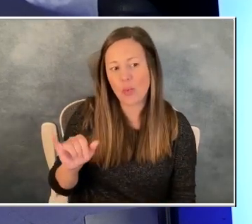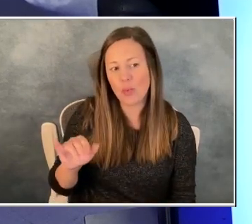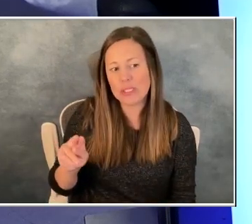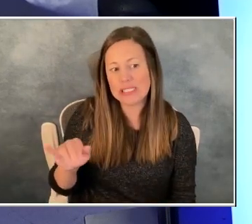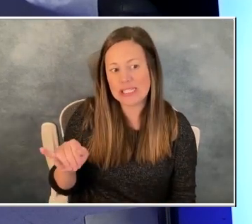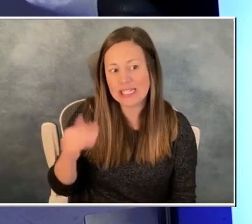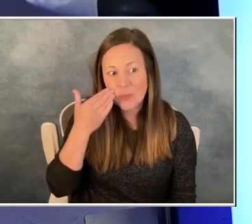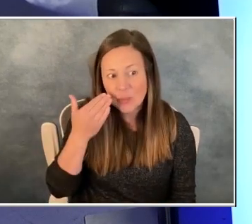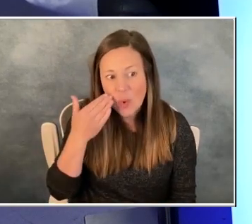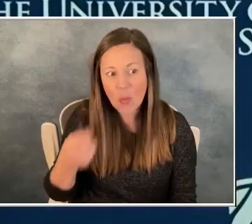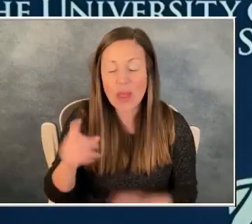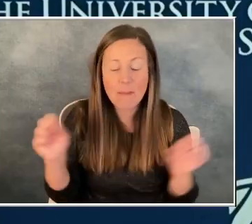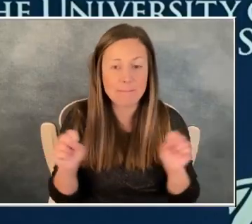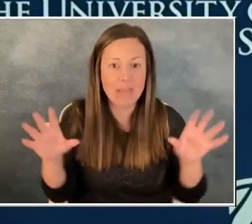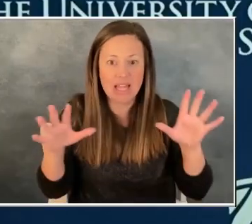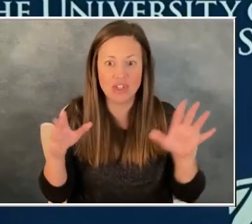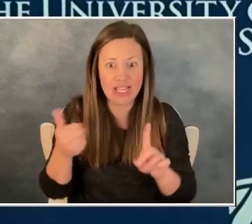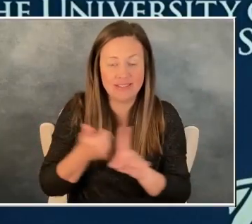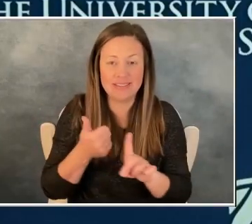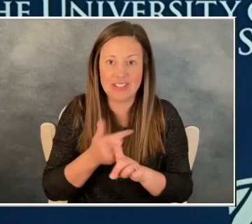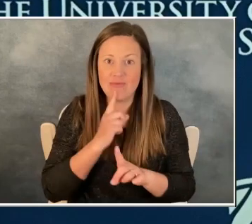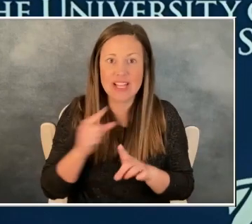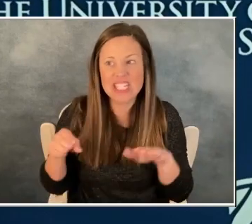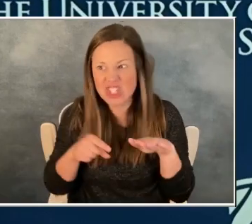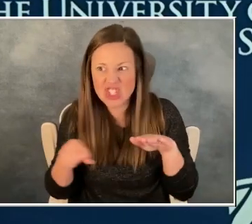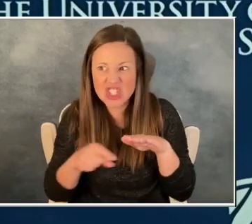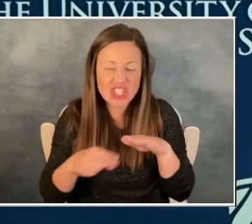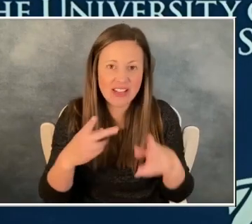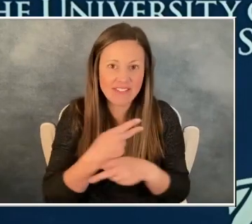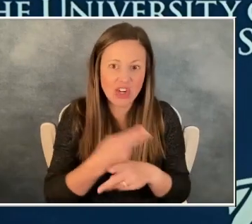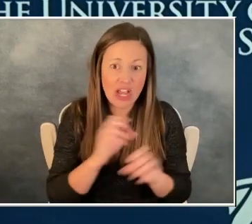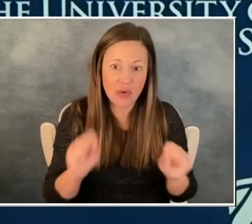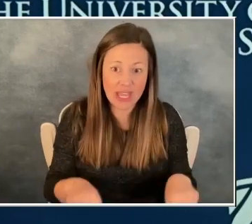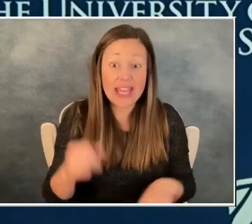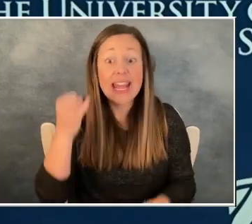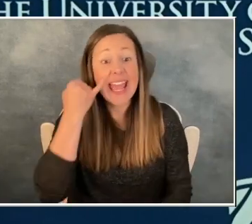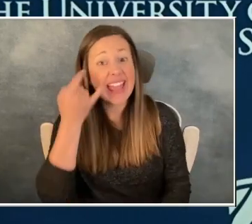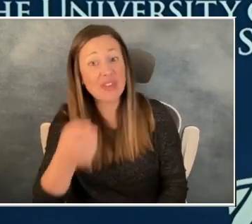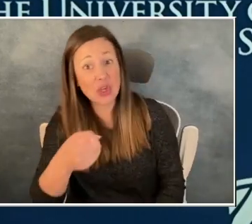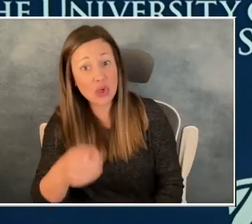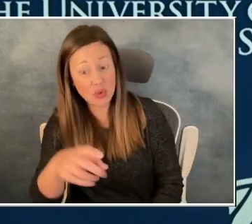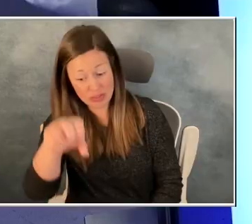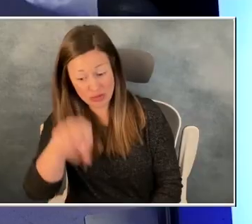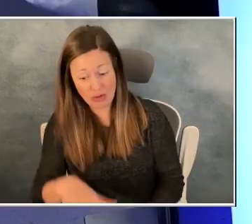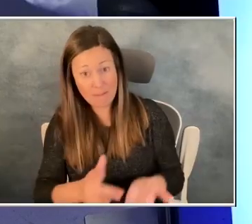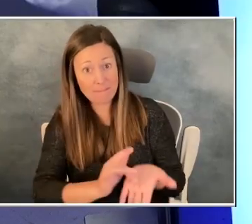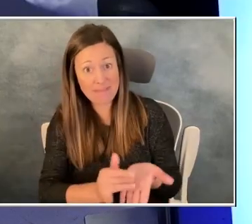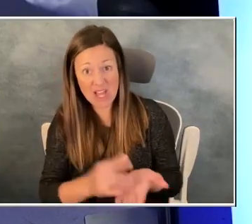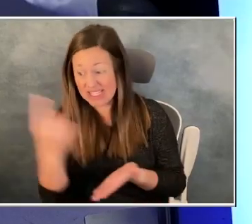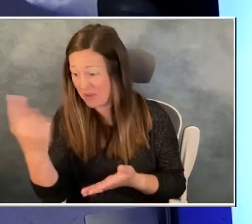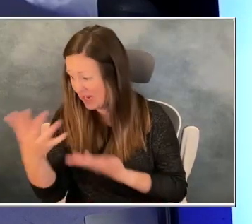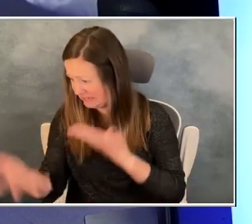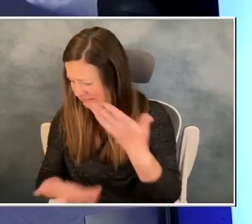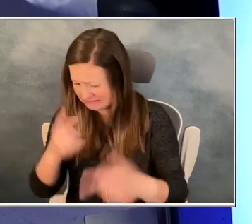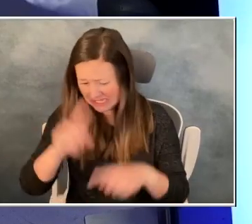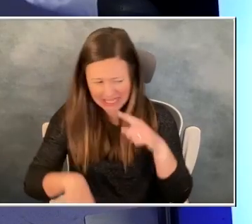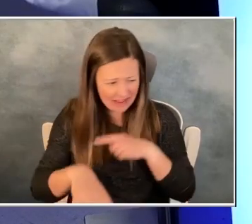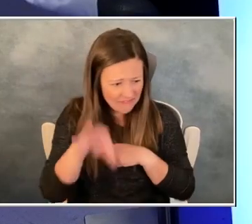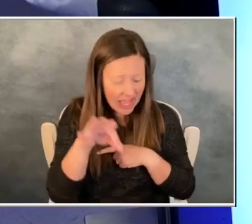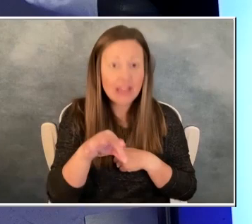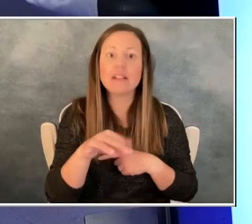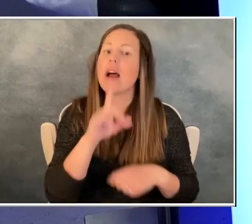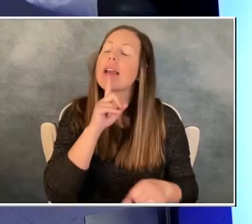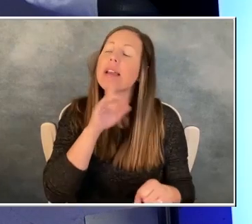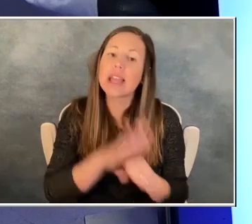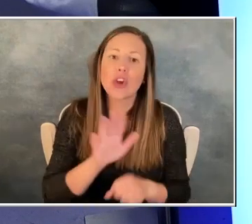it. I tell a patient all the time, if you drop a pill and you can't find it, I guarantee you the 2-year-old will. Exactly. Or your dog. Yep. Hopefully neither, but the